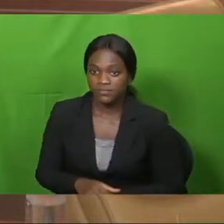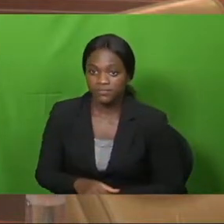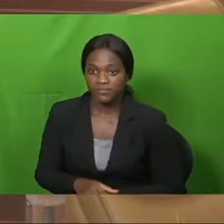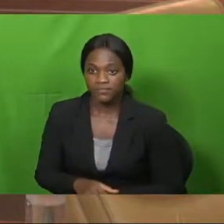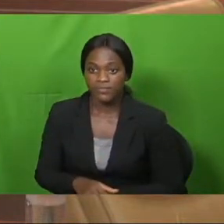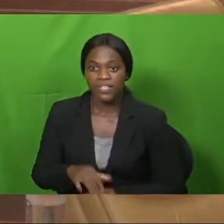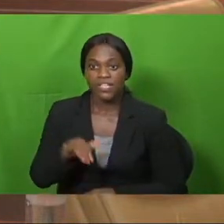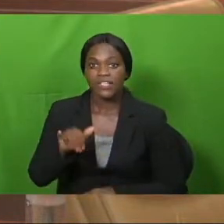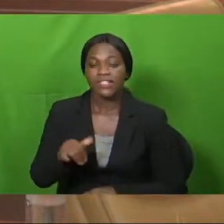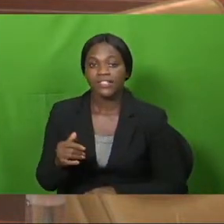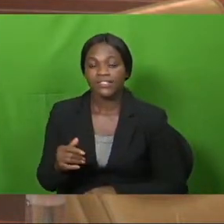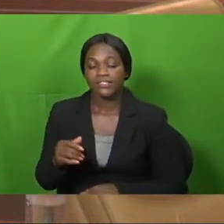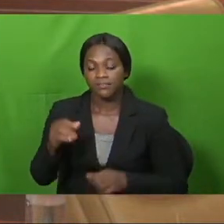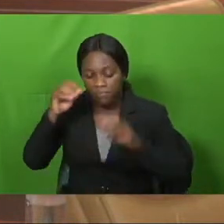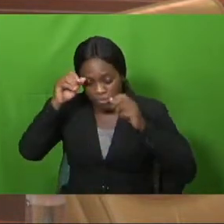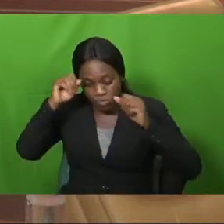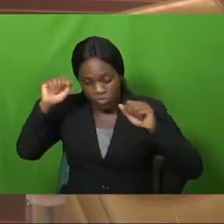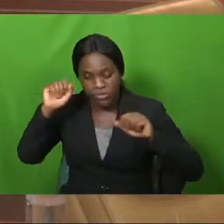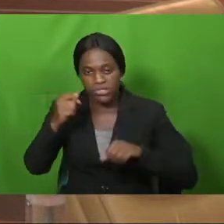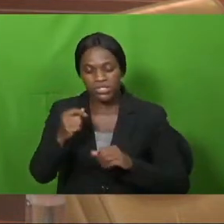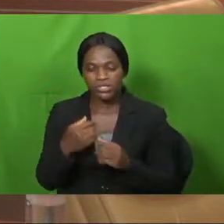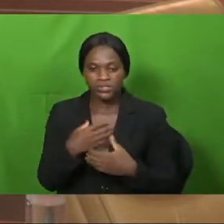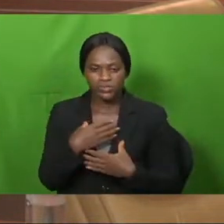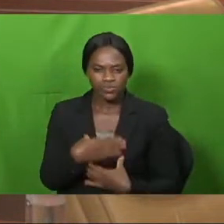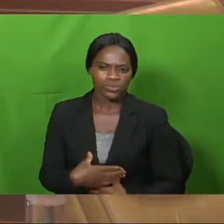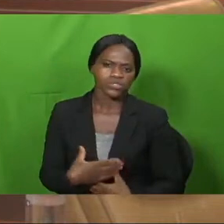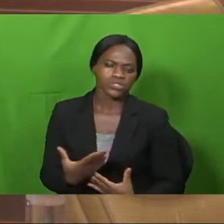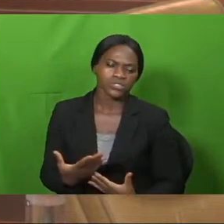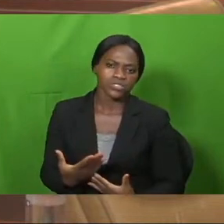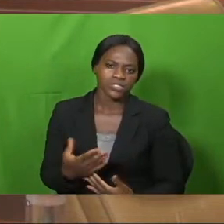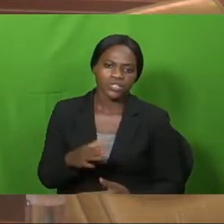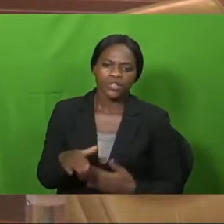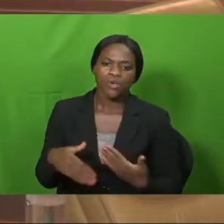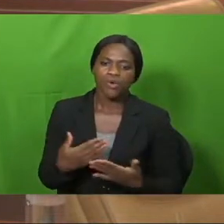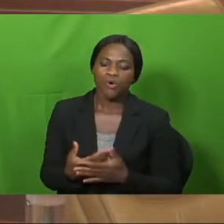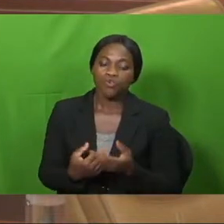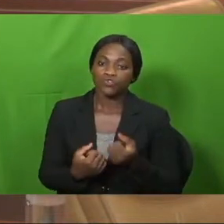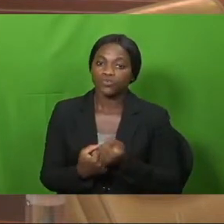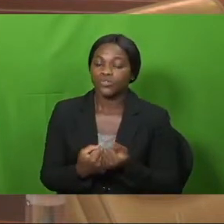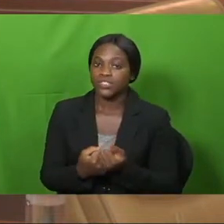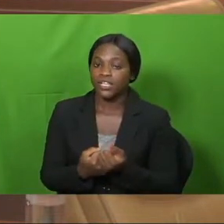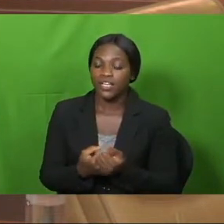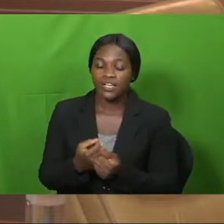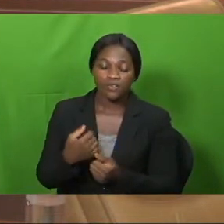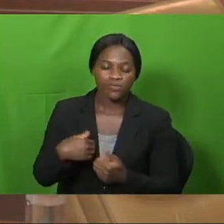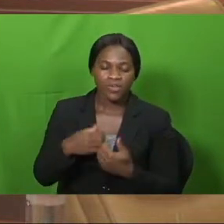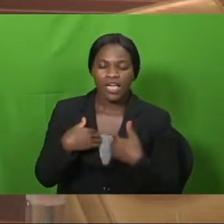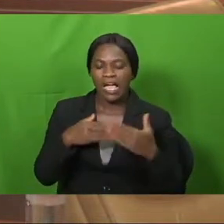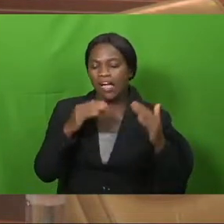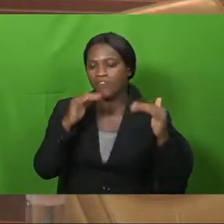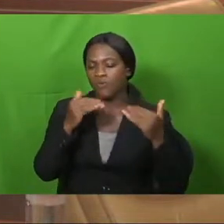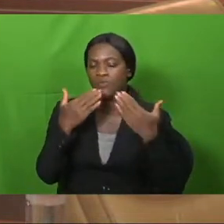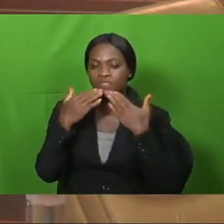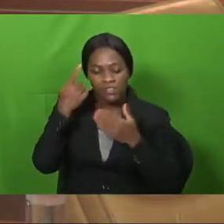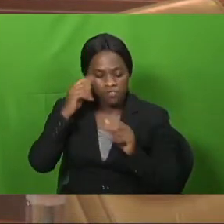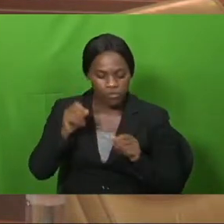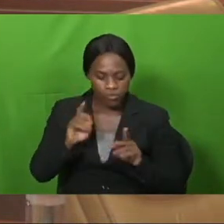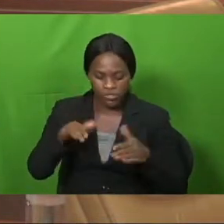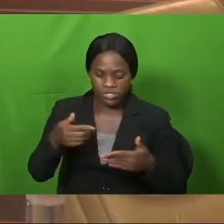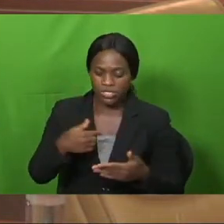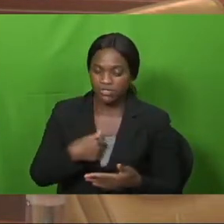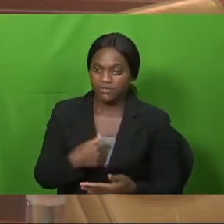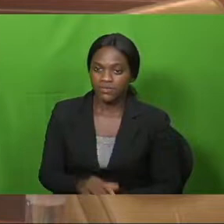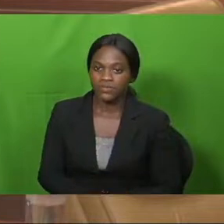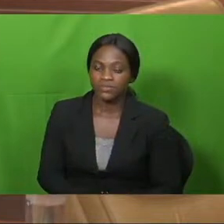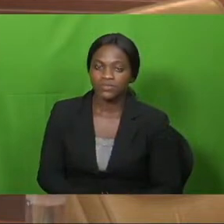we should all rally behind him, that there's light at the end of the tunnel. I'm grateful to you, Honorable Speaker, for this space. Thank